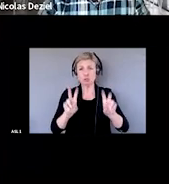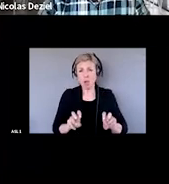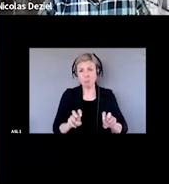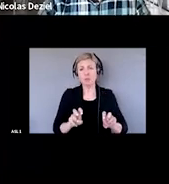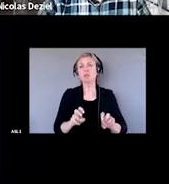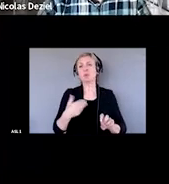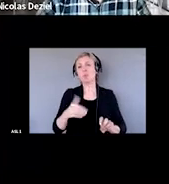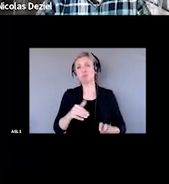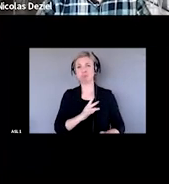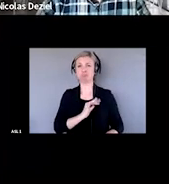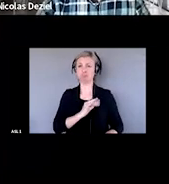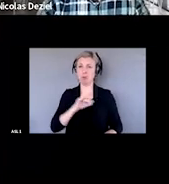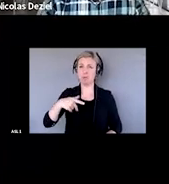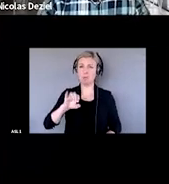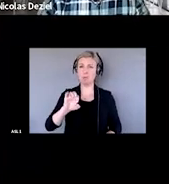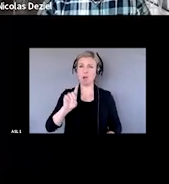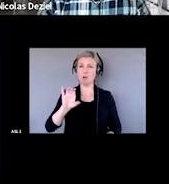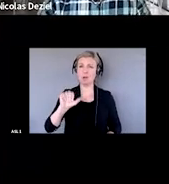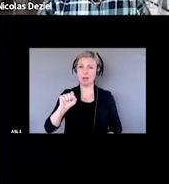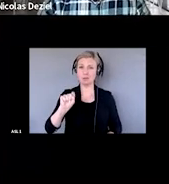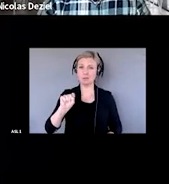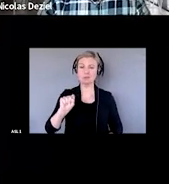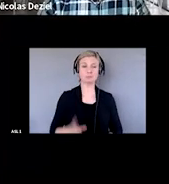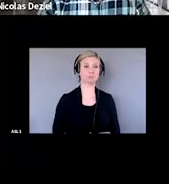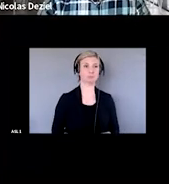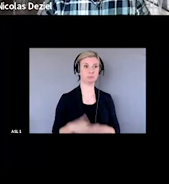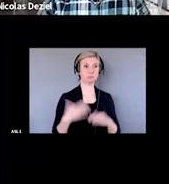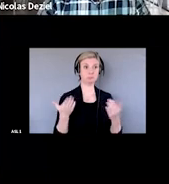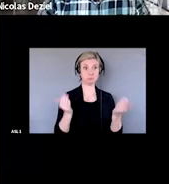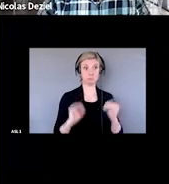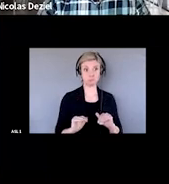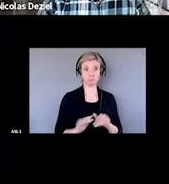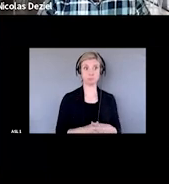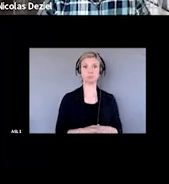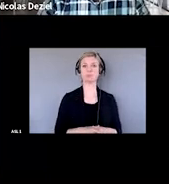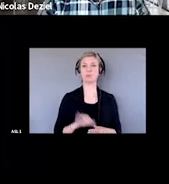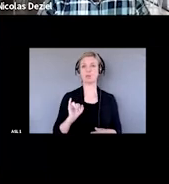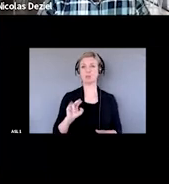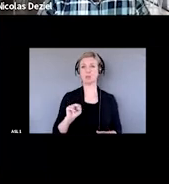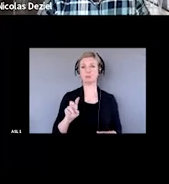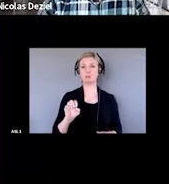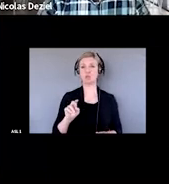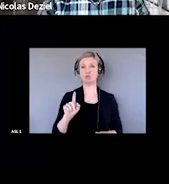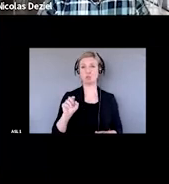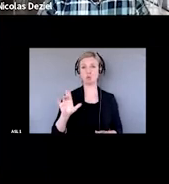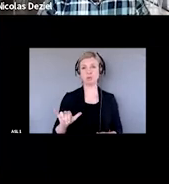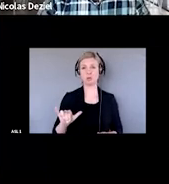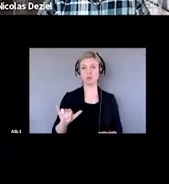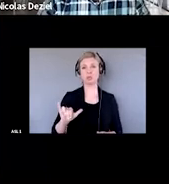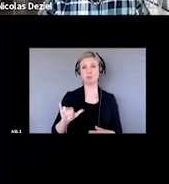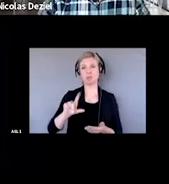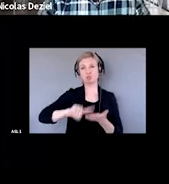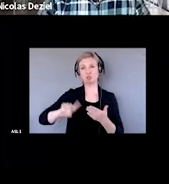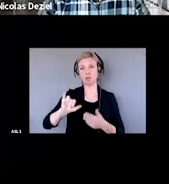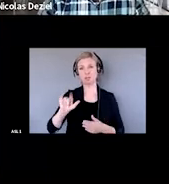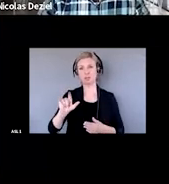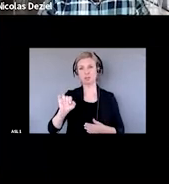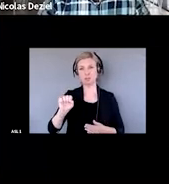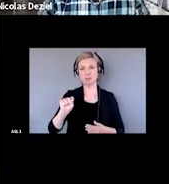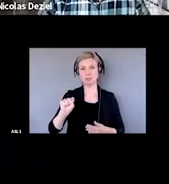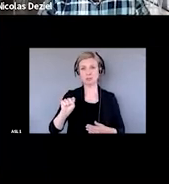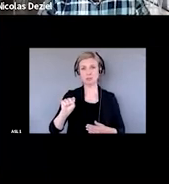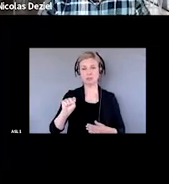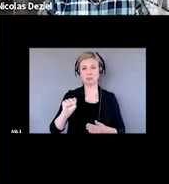series. Next one, we have an inventory checklist, IP inventory checklist. I was in Toronto last